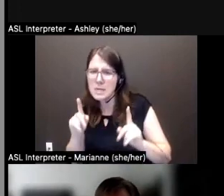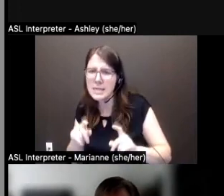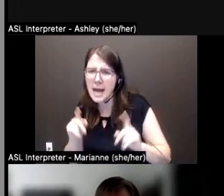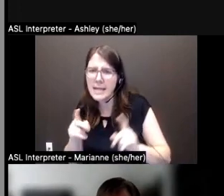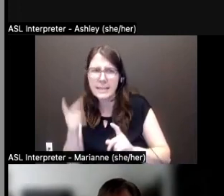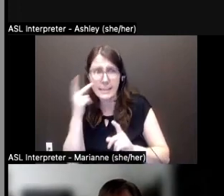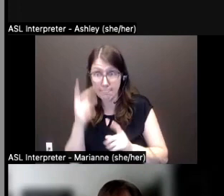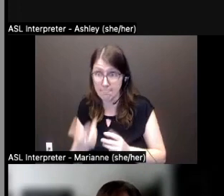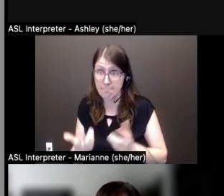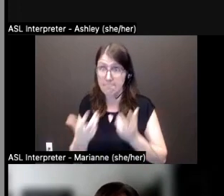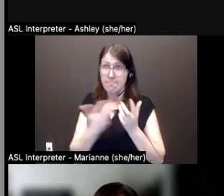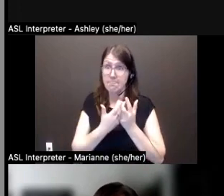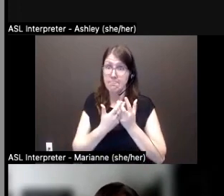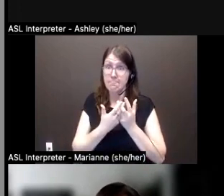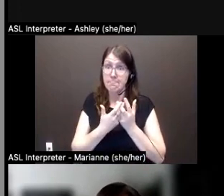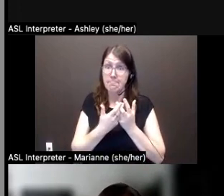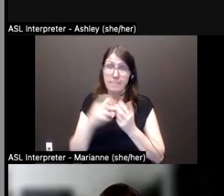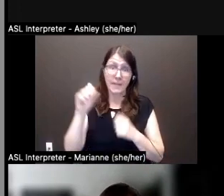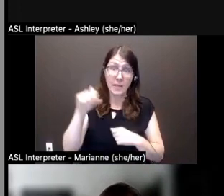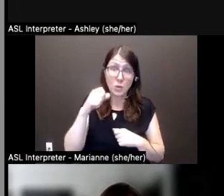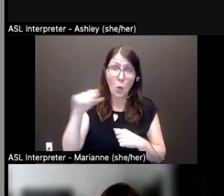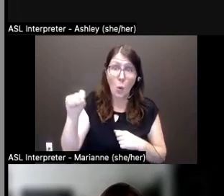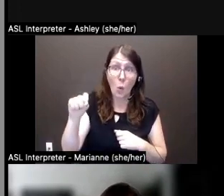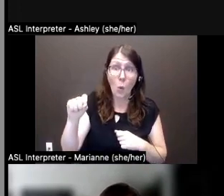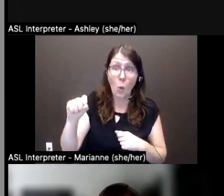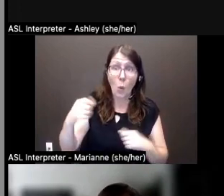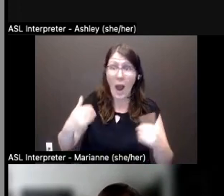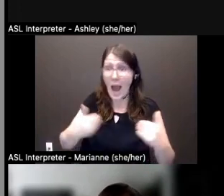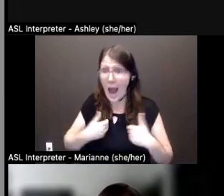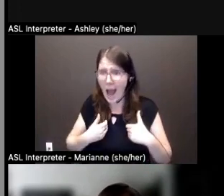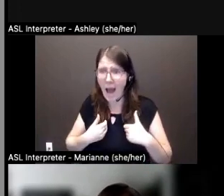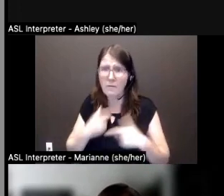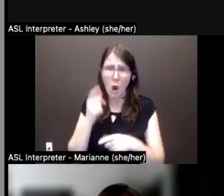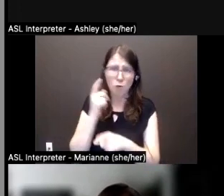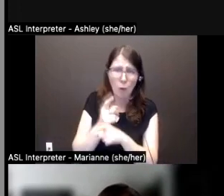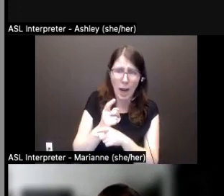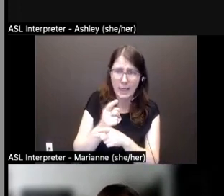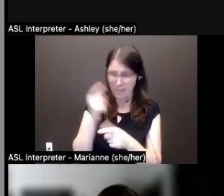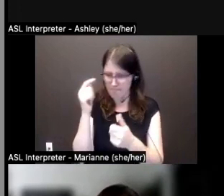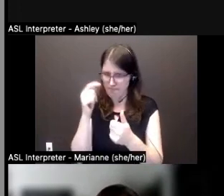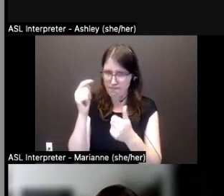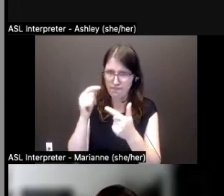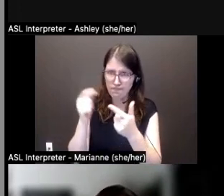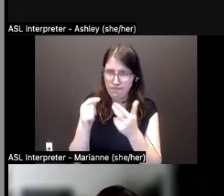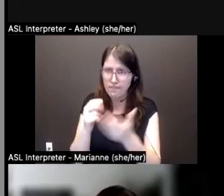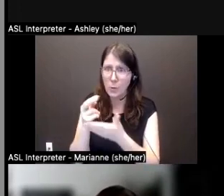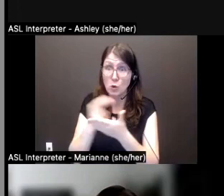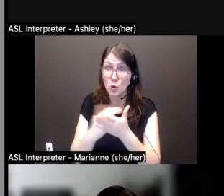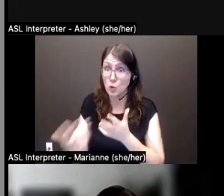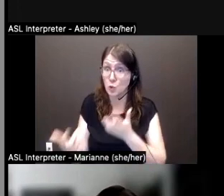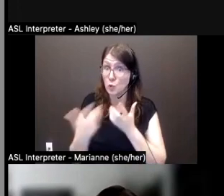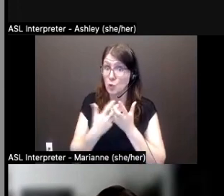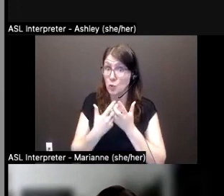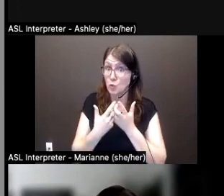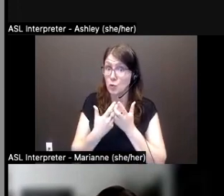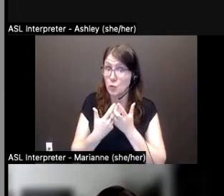right features and elements that we want to integrate in our lesson.